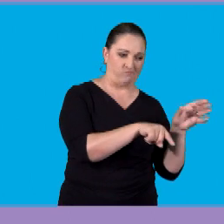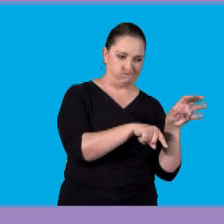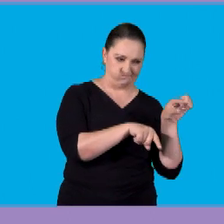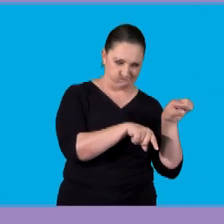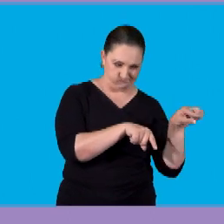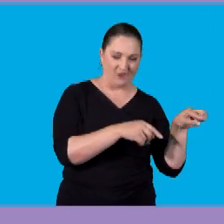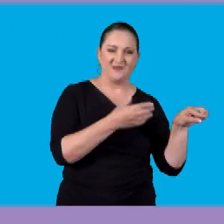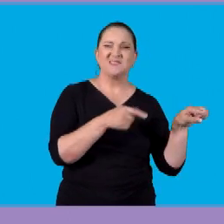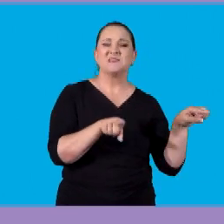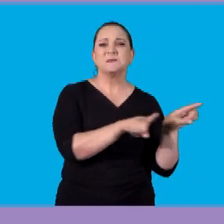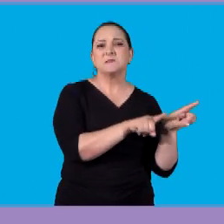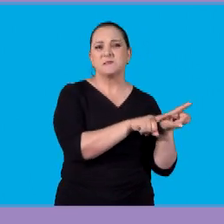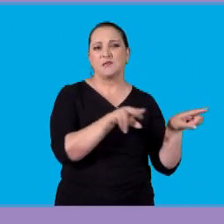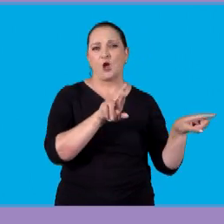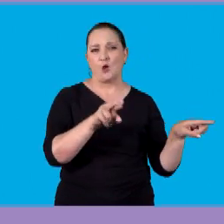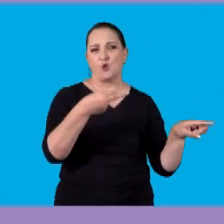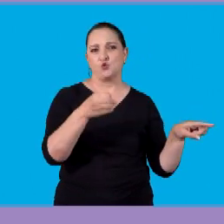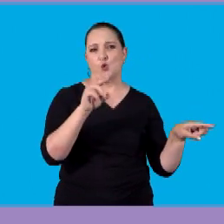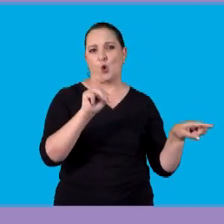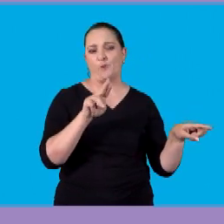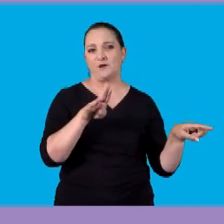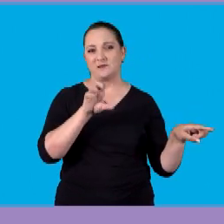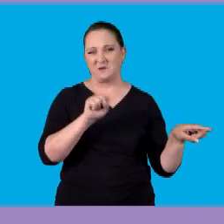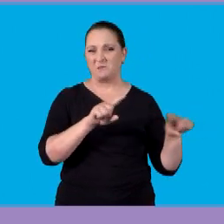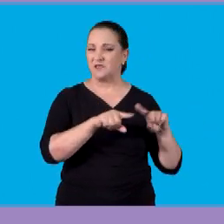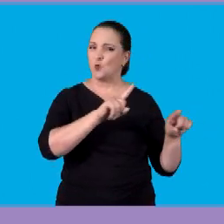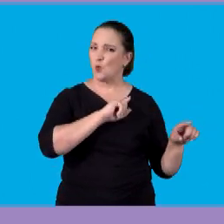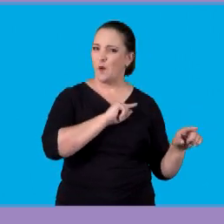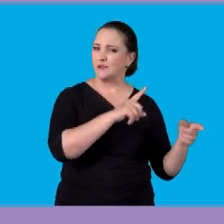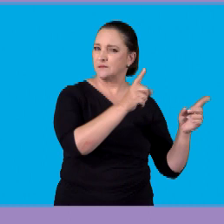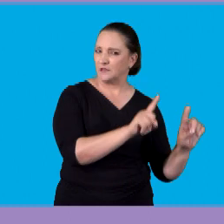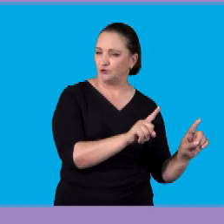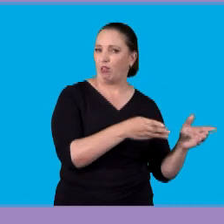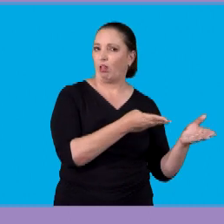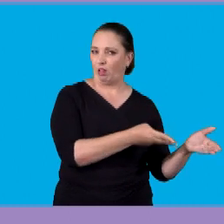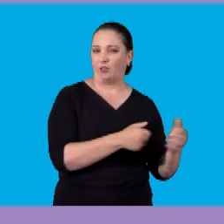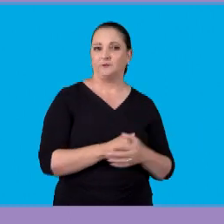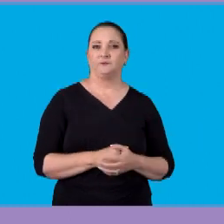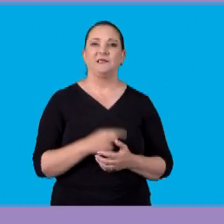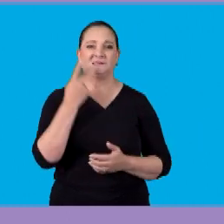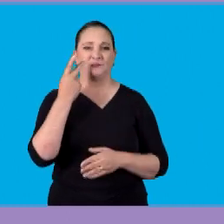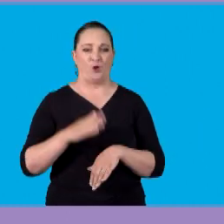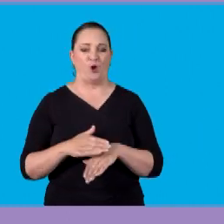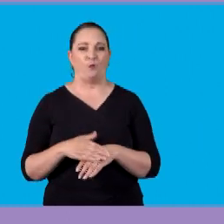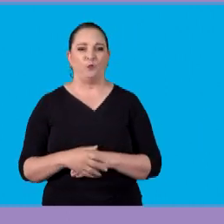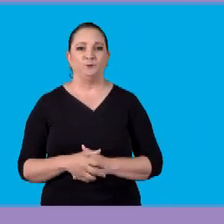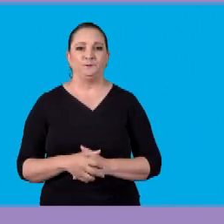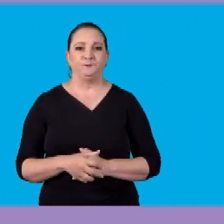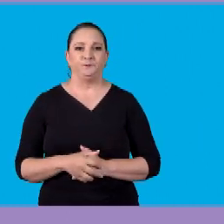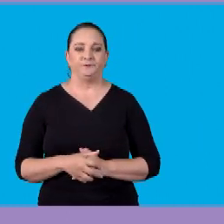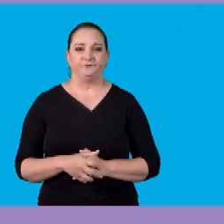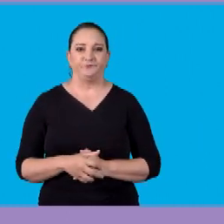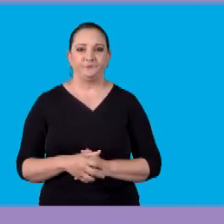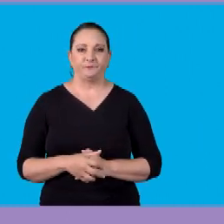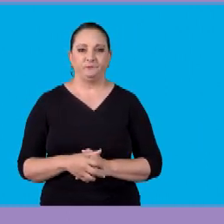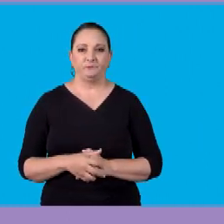well. But now what makes it a special rhombus? Let's continue looking at our properties. Now